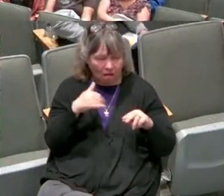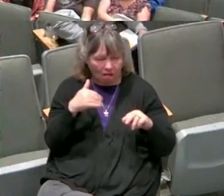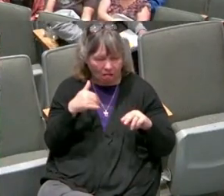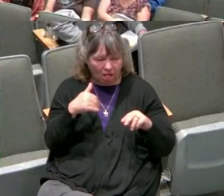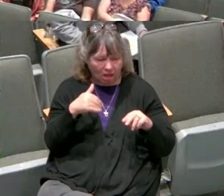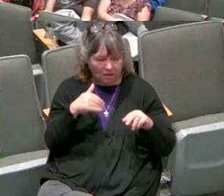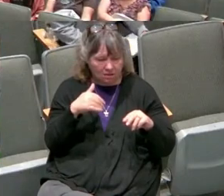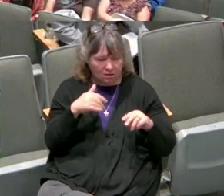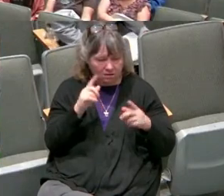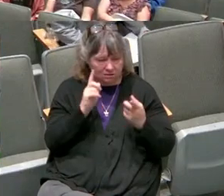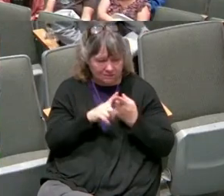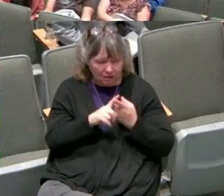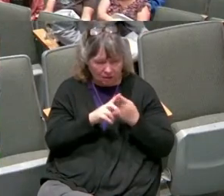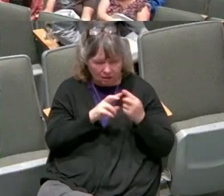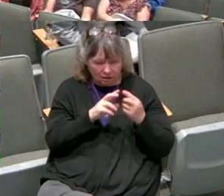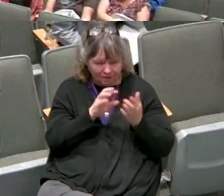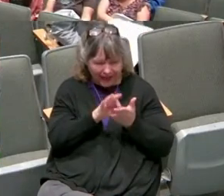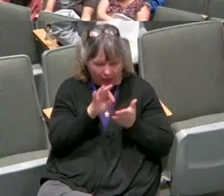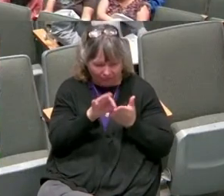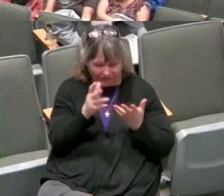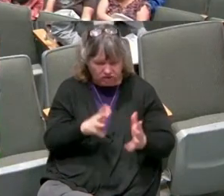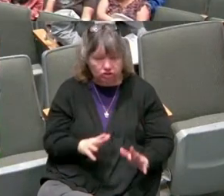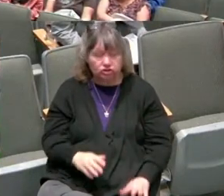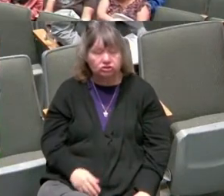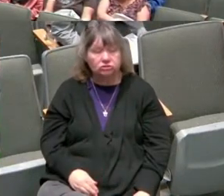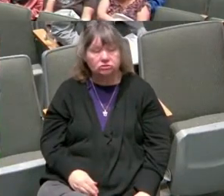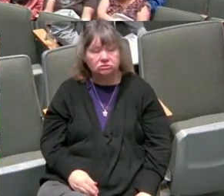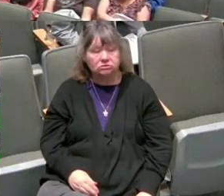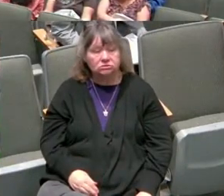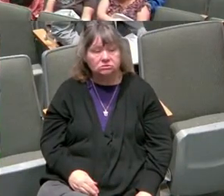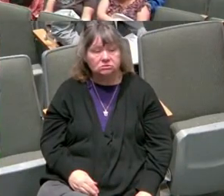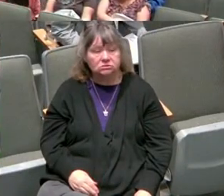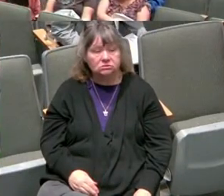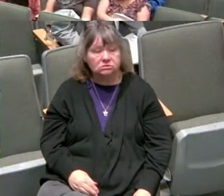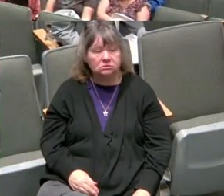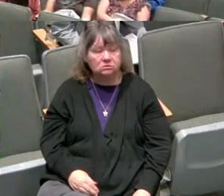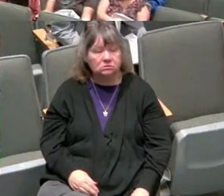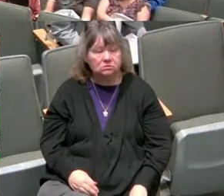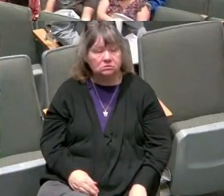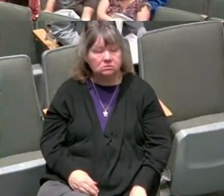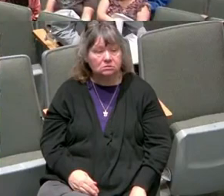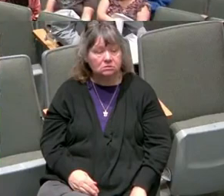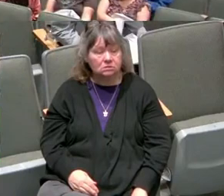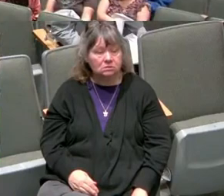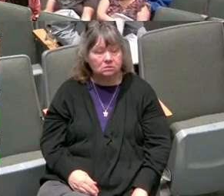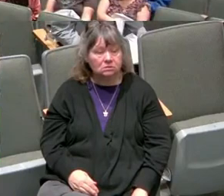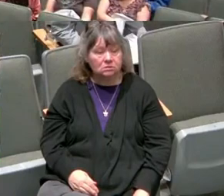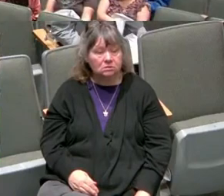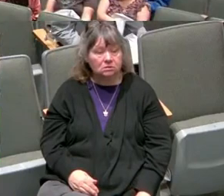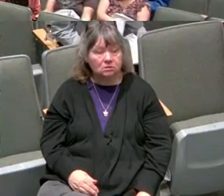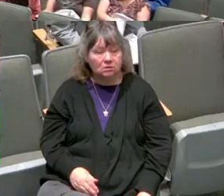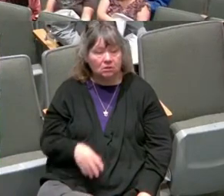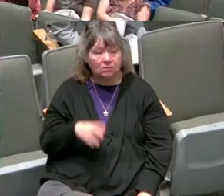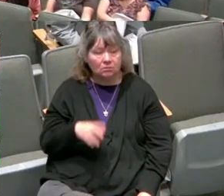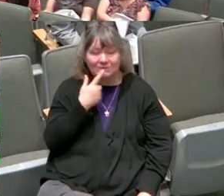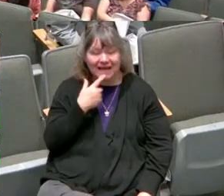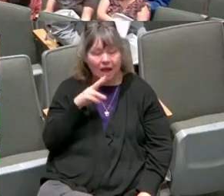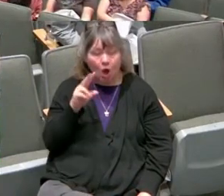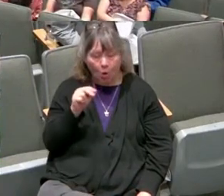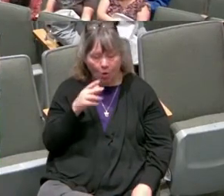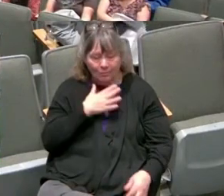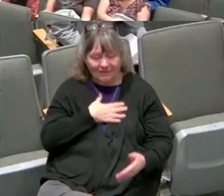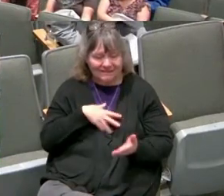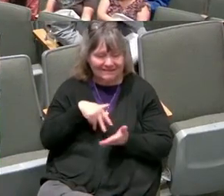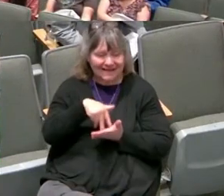reminder okay so now we're asking people who say Nay